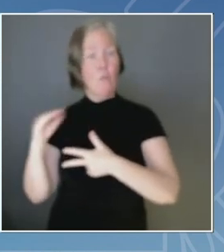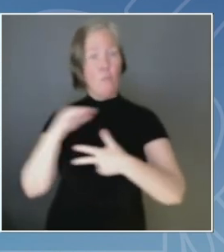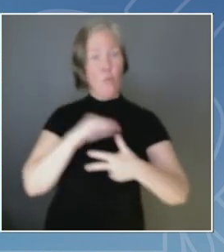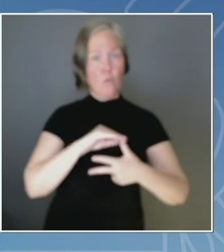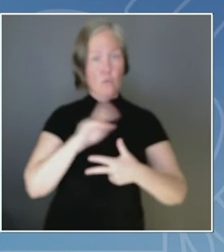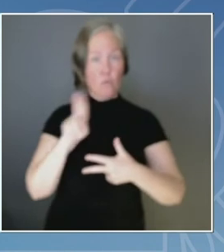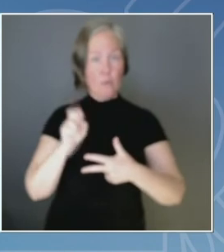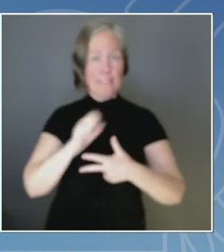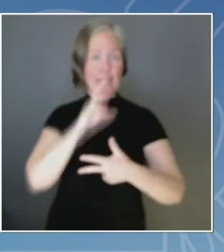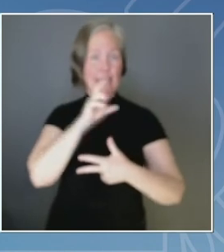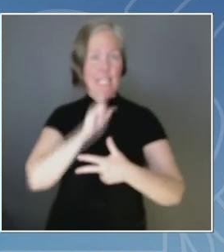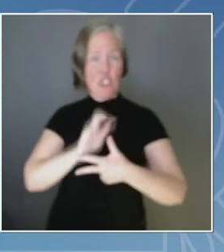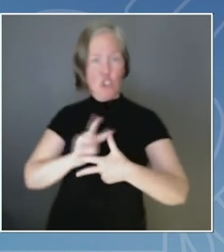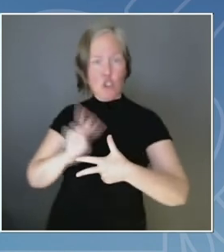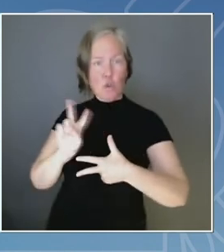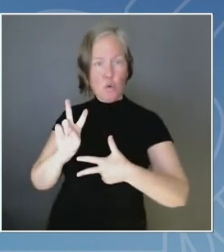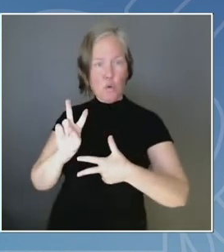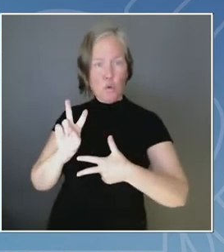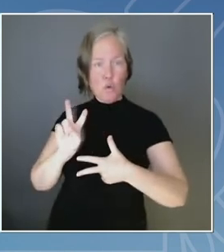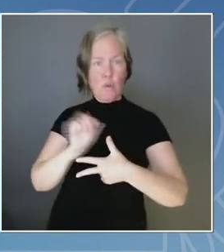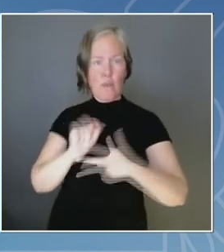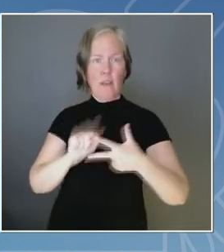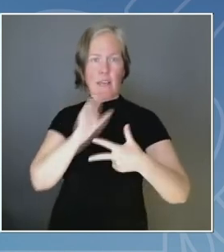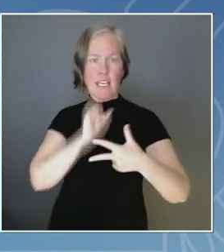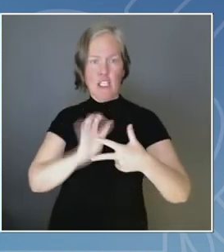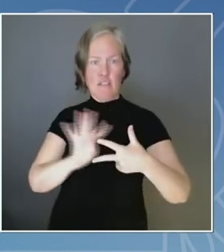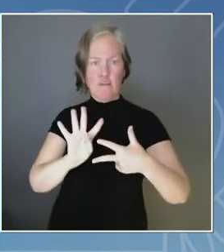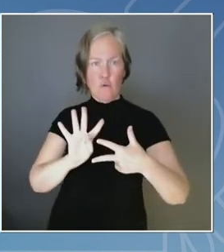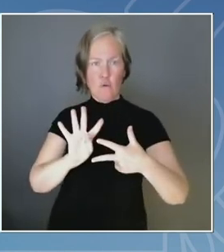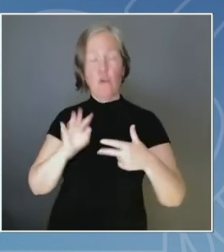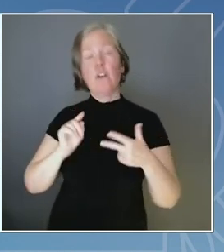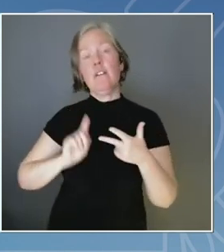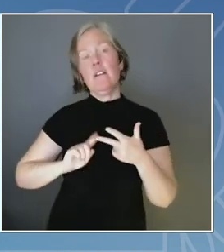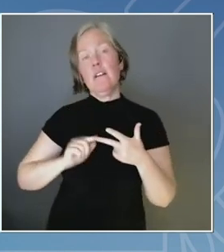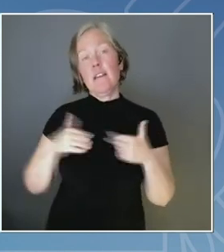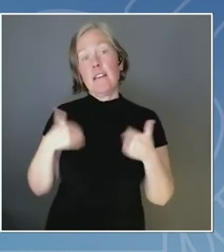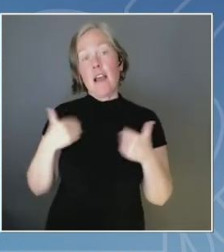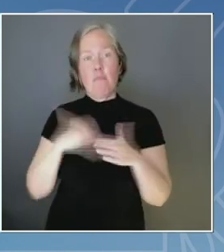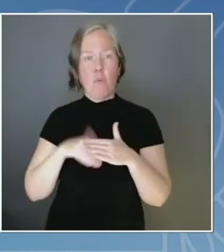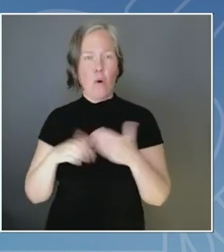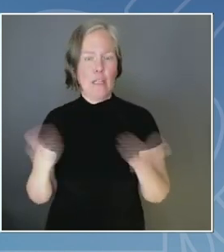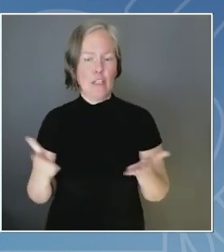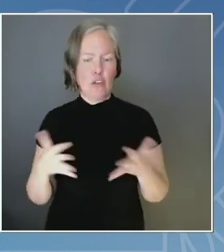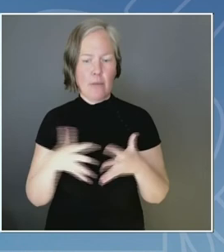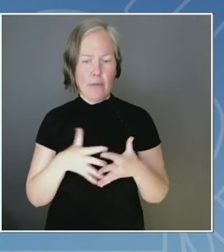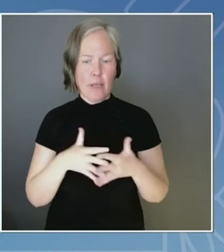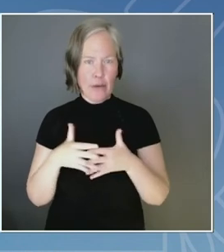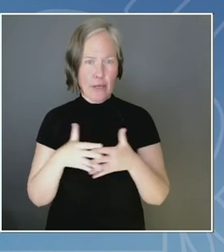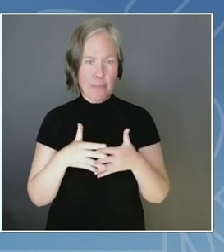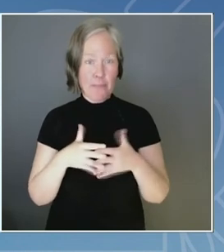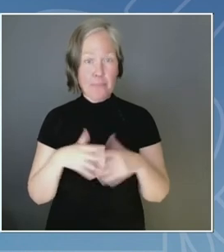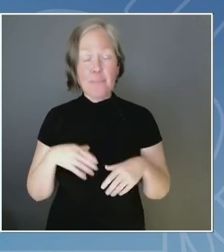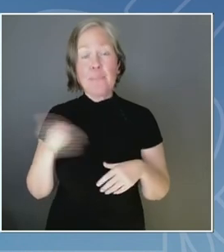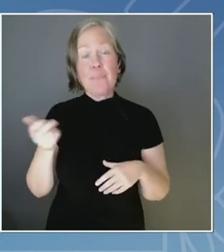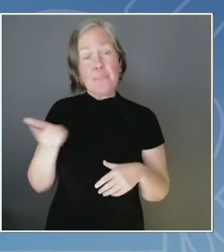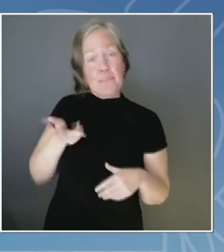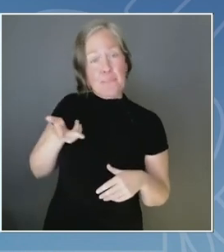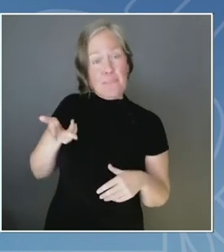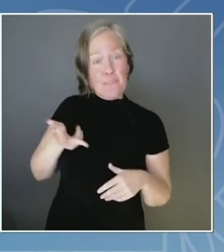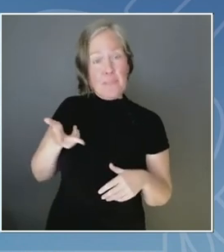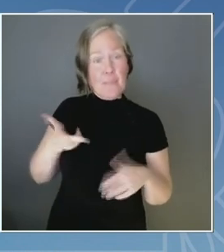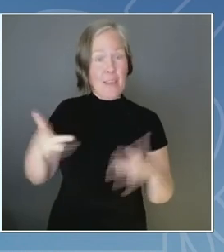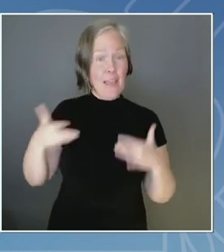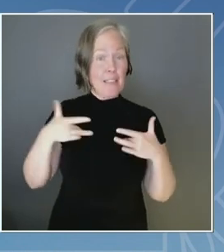is born here. And they always say that, you know, how grateful that we have the